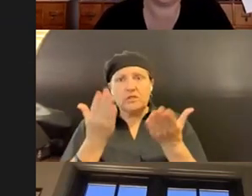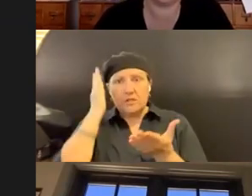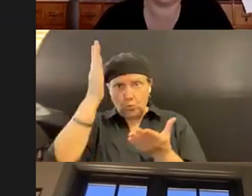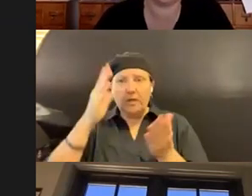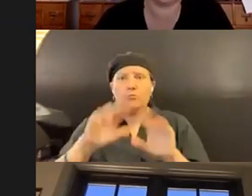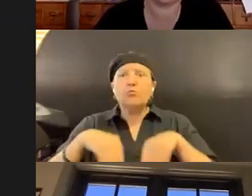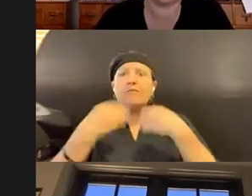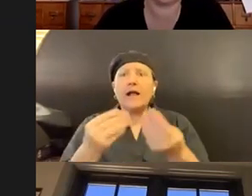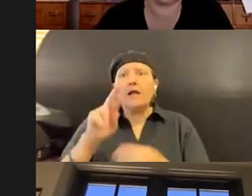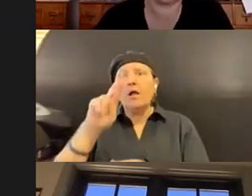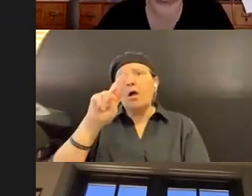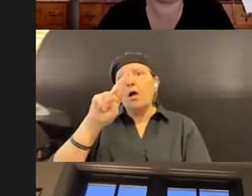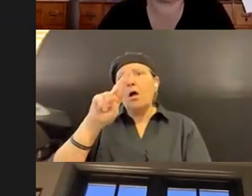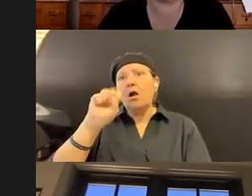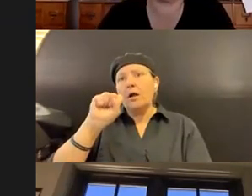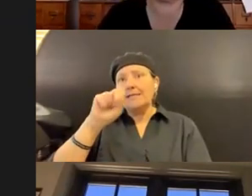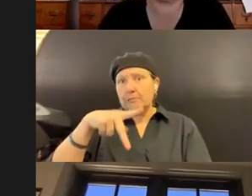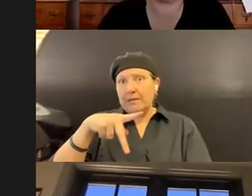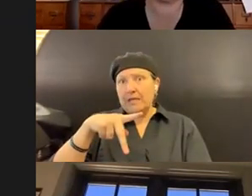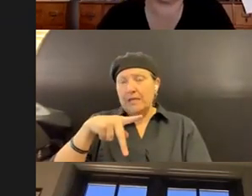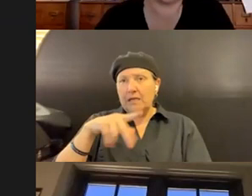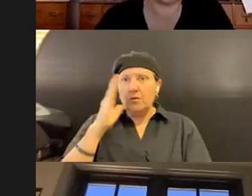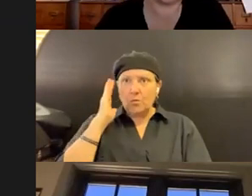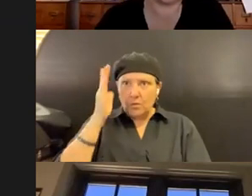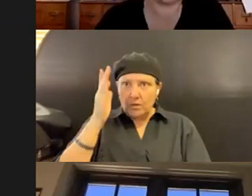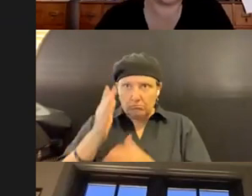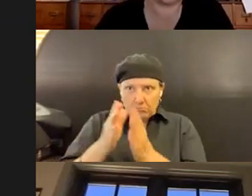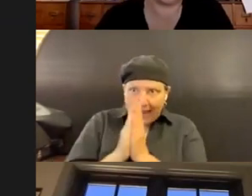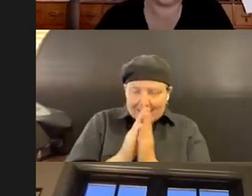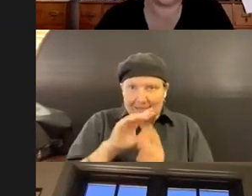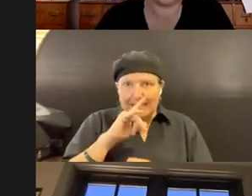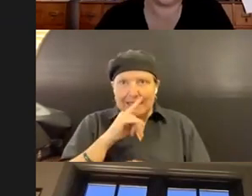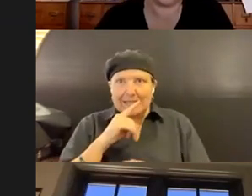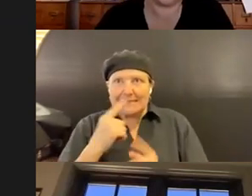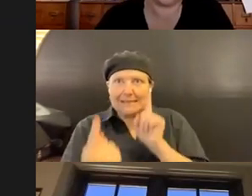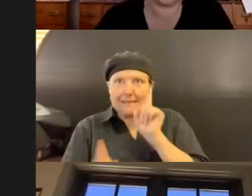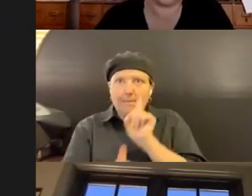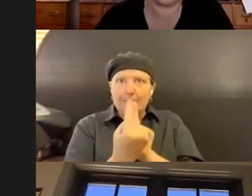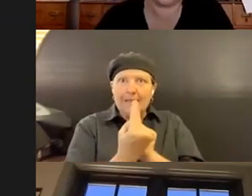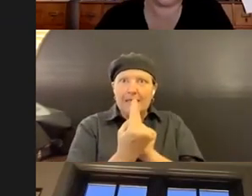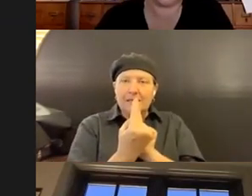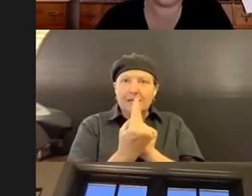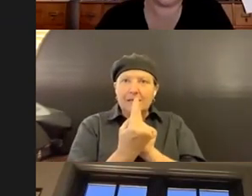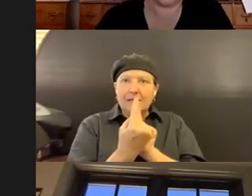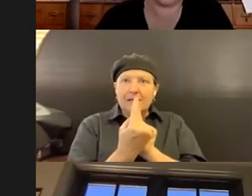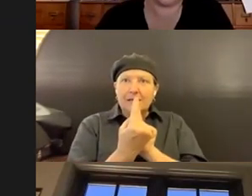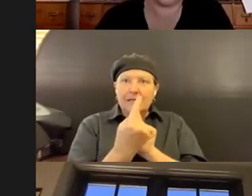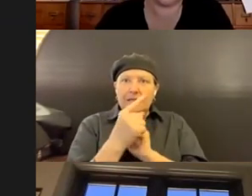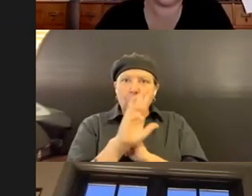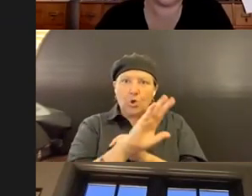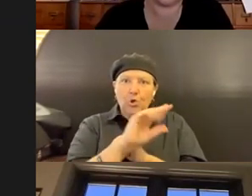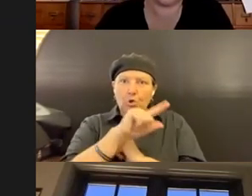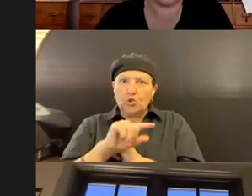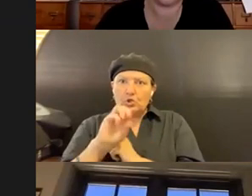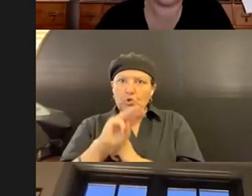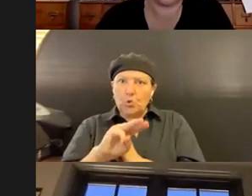RSP, obviously, Ms. Rios will be pushing in or asking the kids to come out and meet in her Zoom session instead of another session.